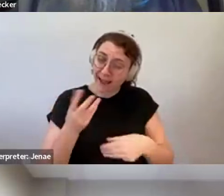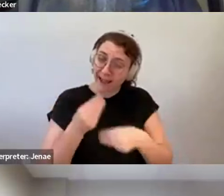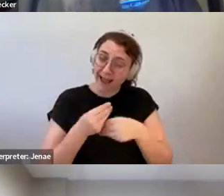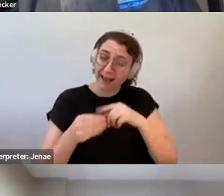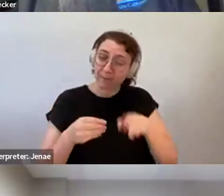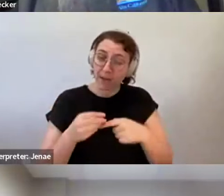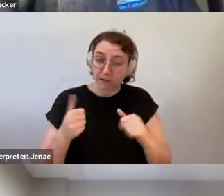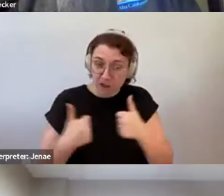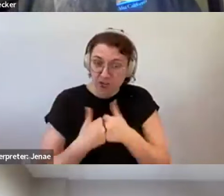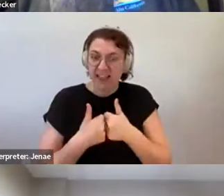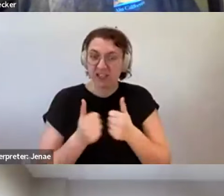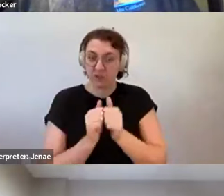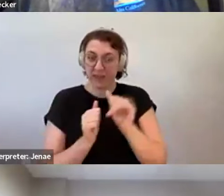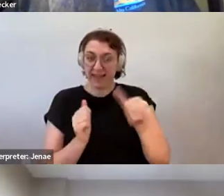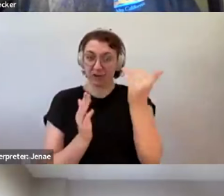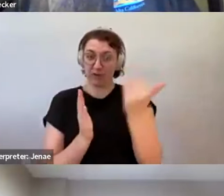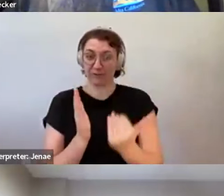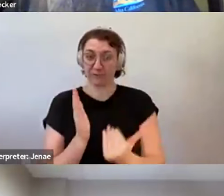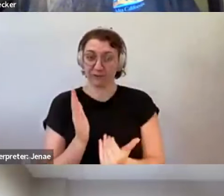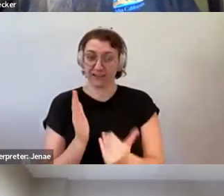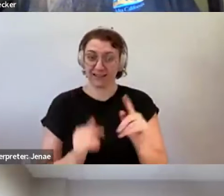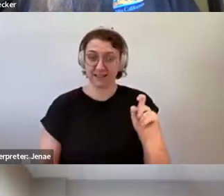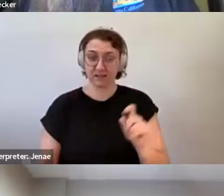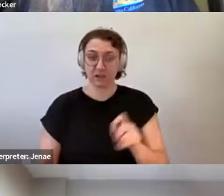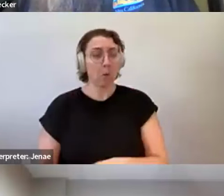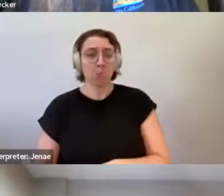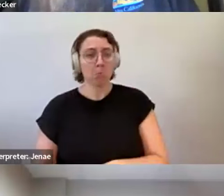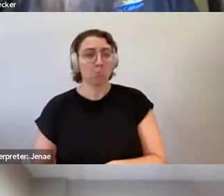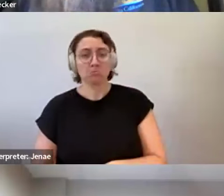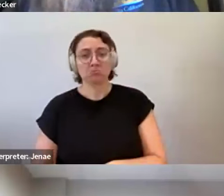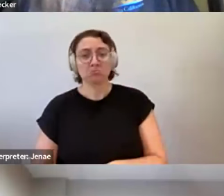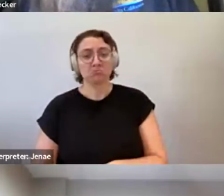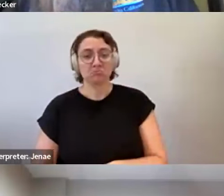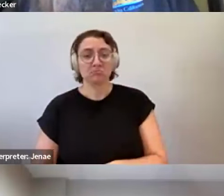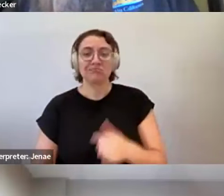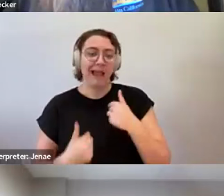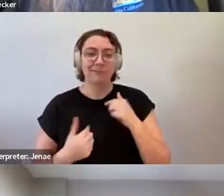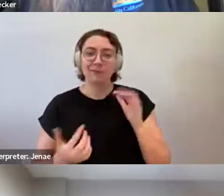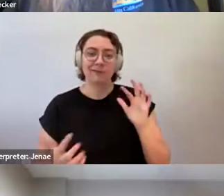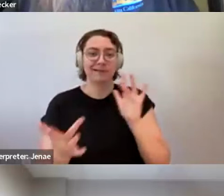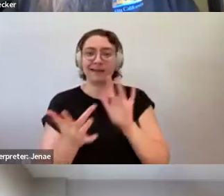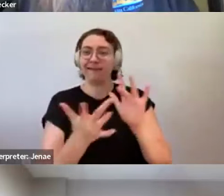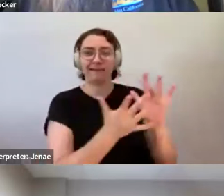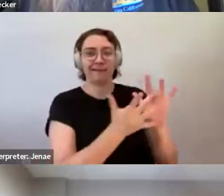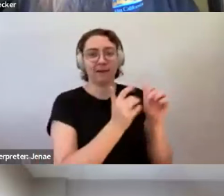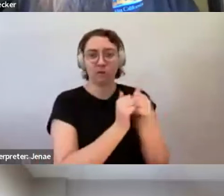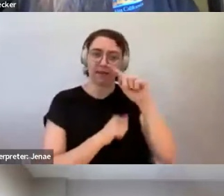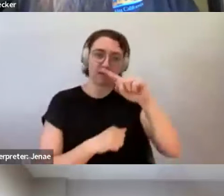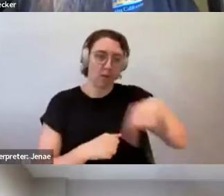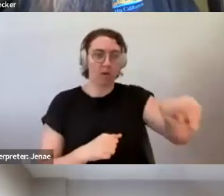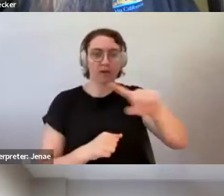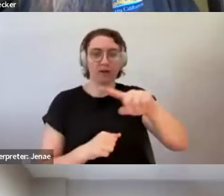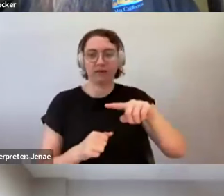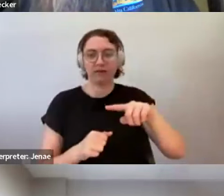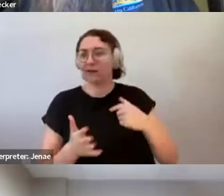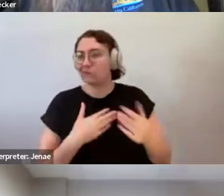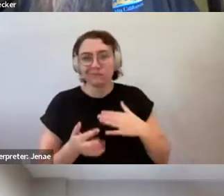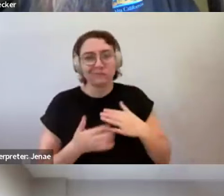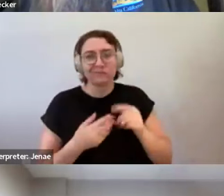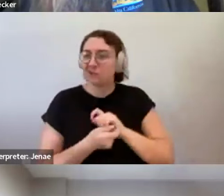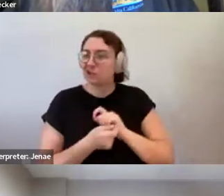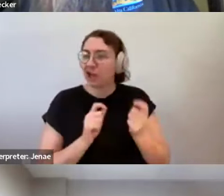service provider directory? No, I'm just letting and connecting with all of our providers to let them know, regardless of what the change is, even if it's